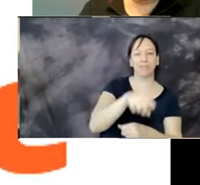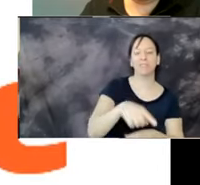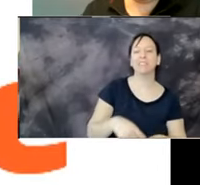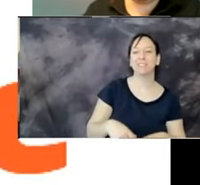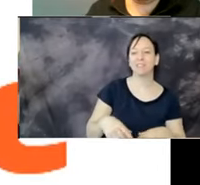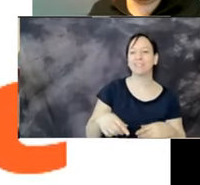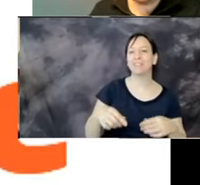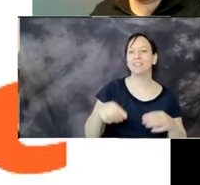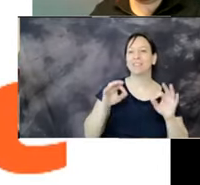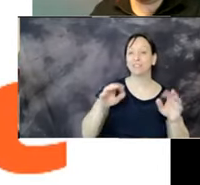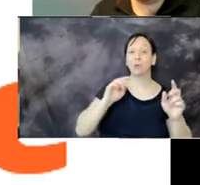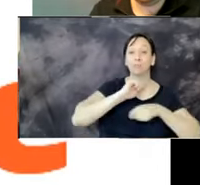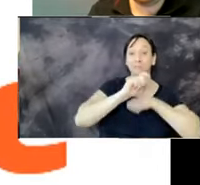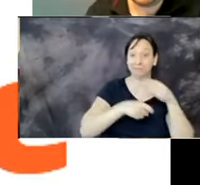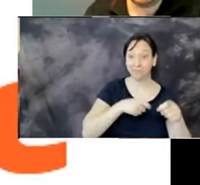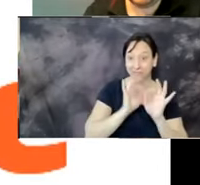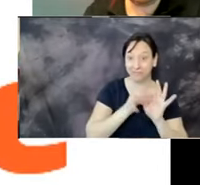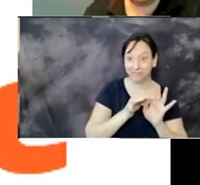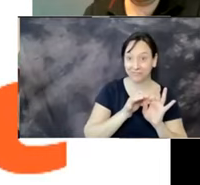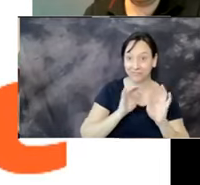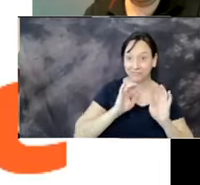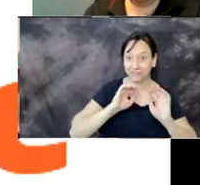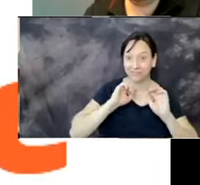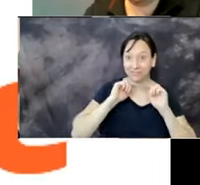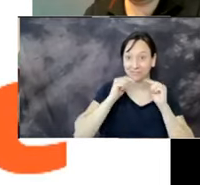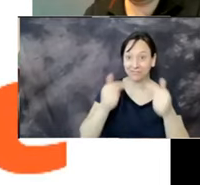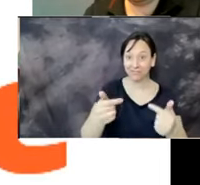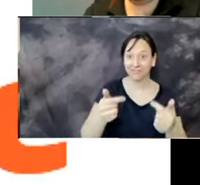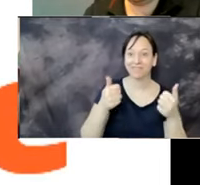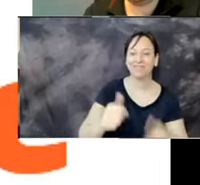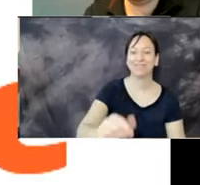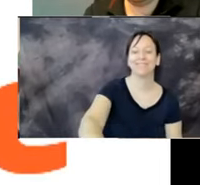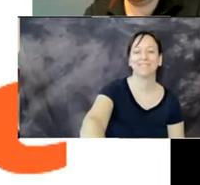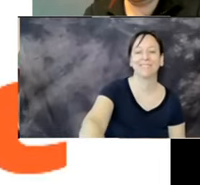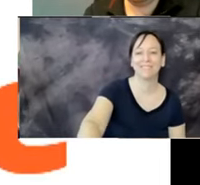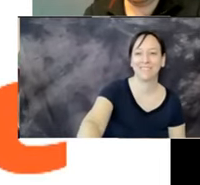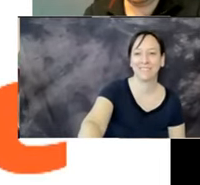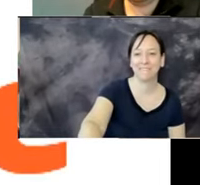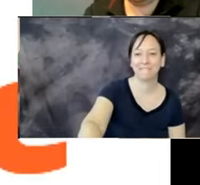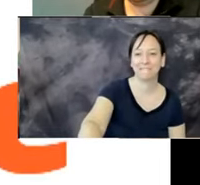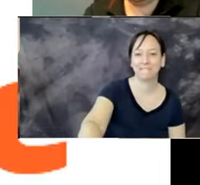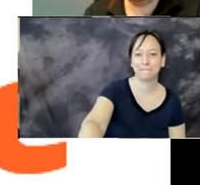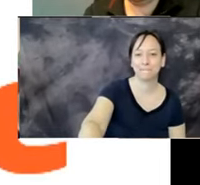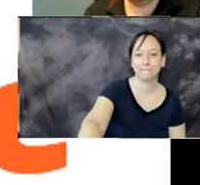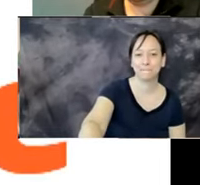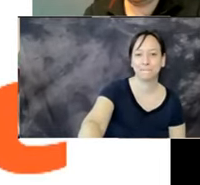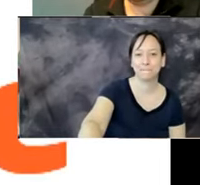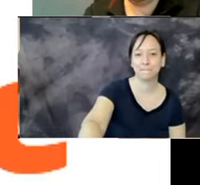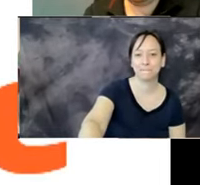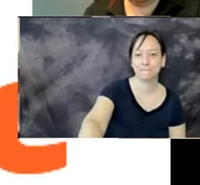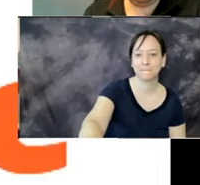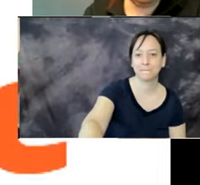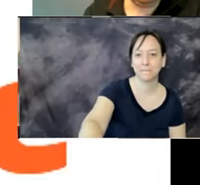just to set that back, set us back to that time, we're going to move on to the next slide and share a little